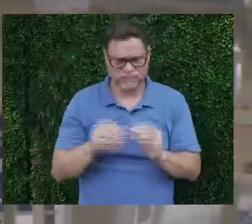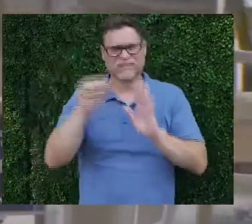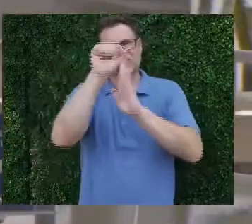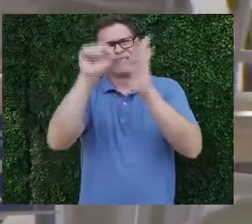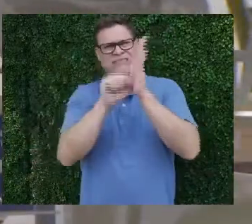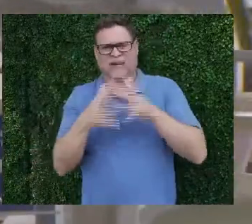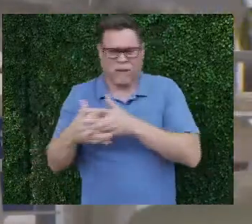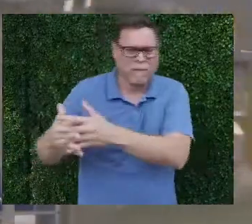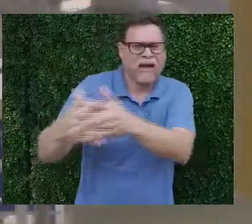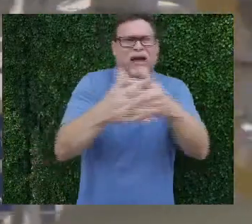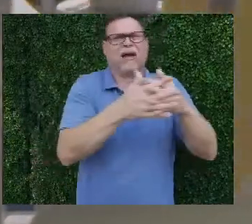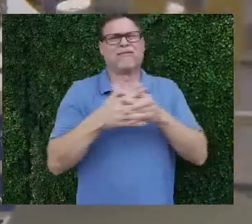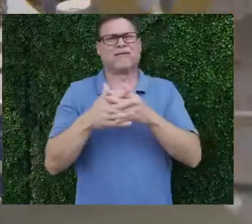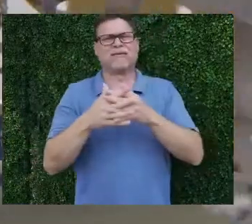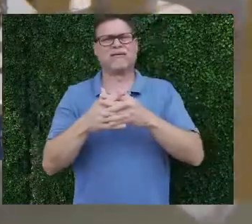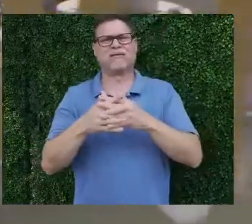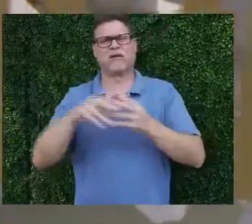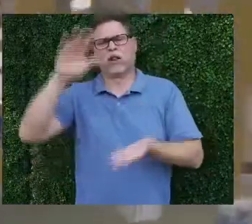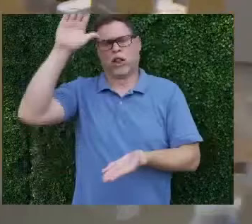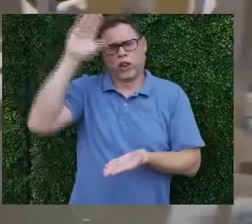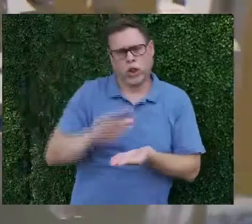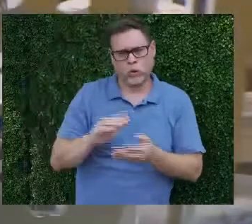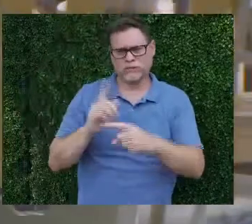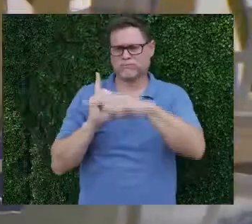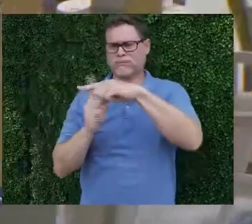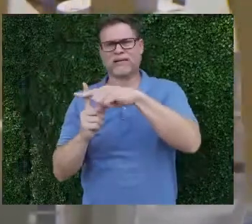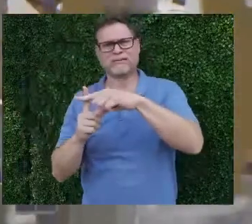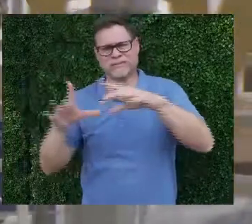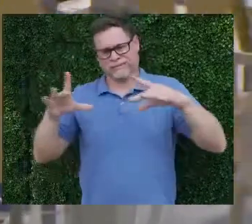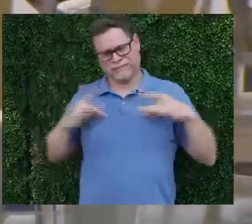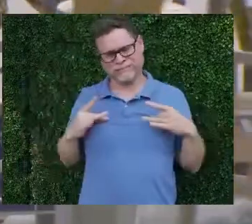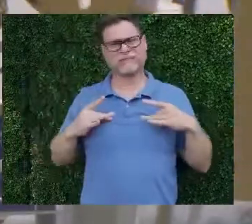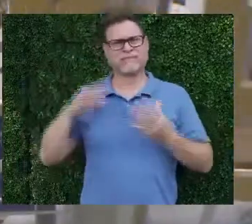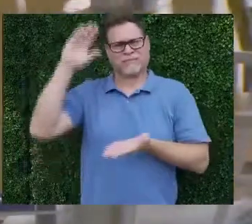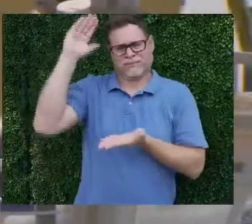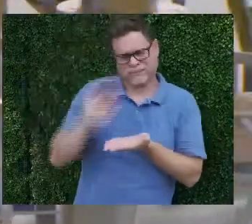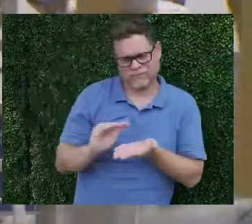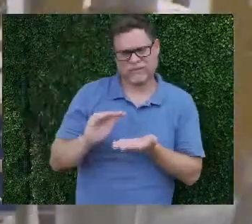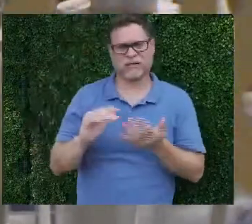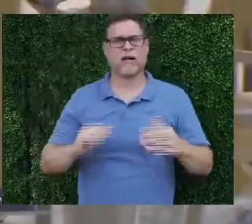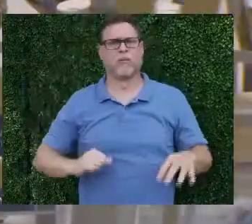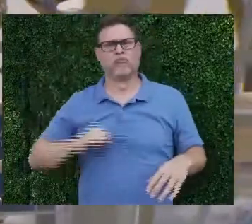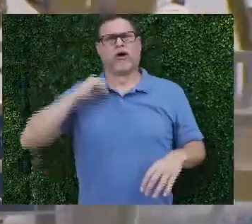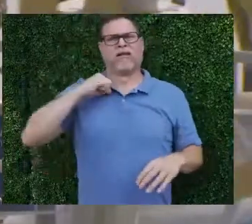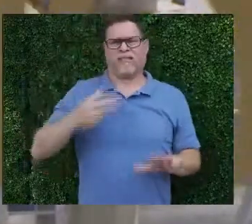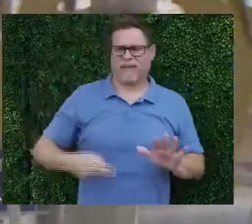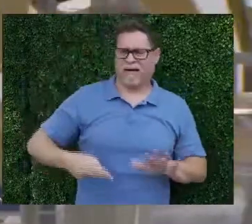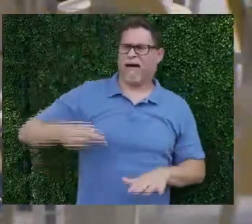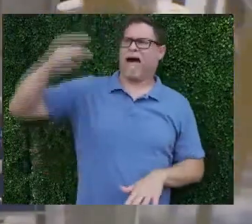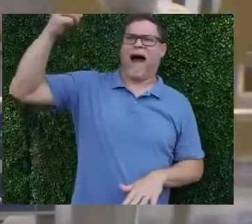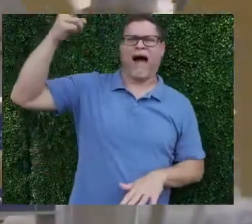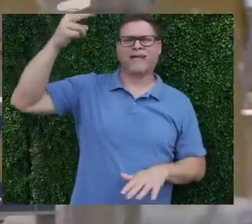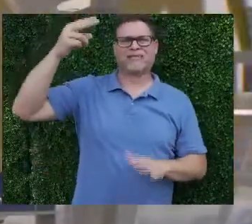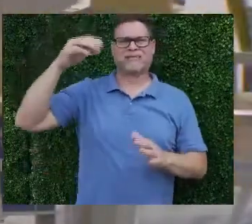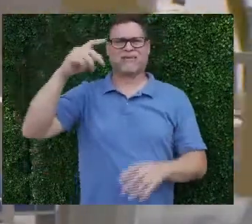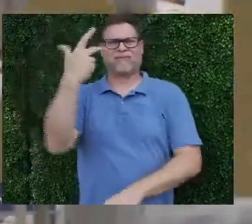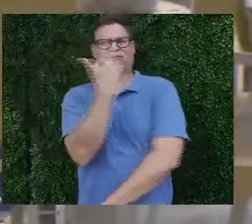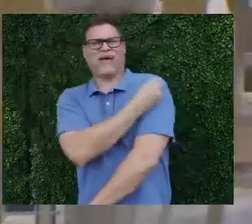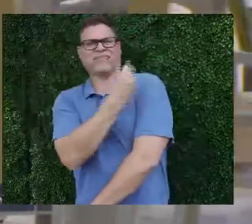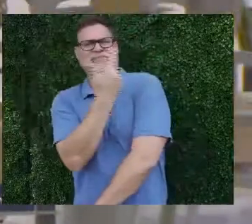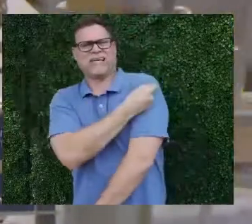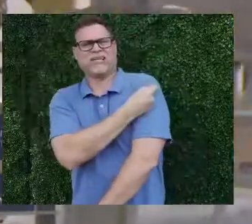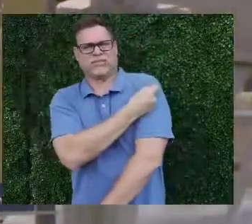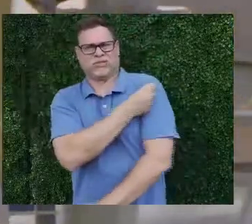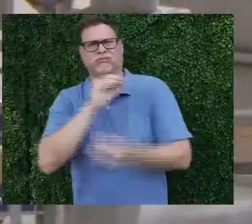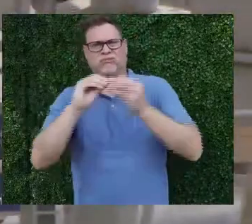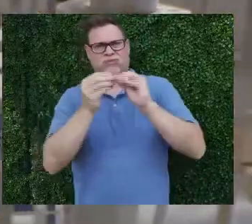of America, among the lowest positivity rates in the United States of America, and proudly among the highest vaccination rates in the